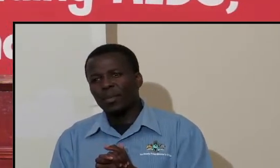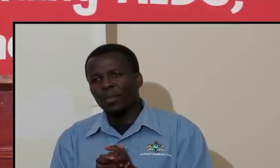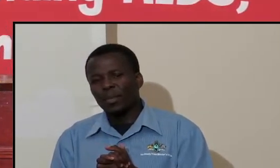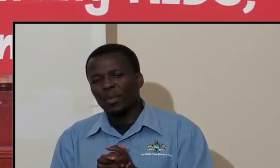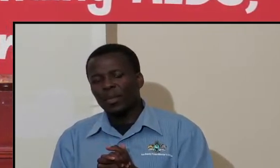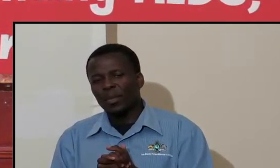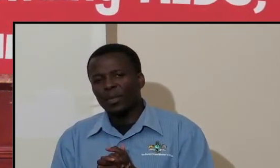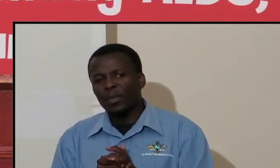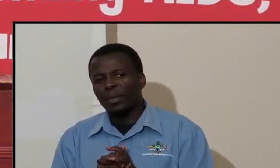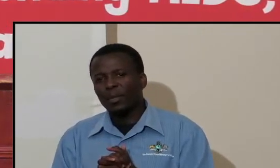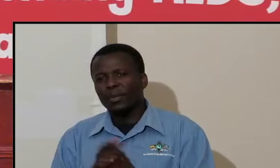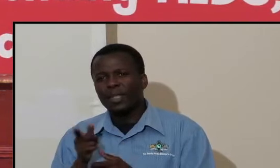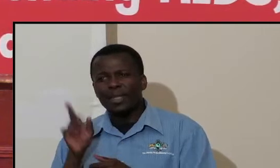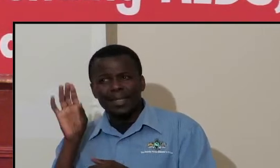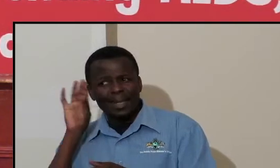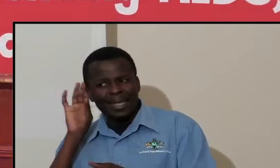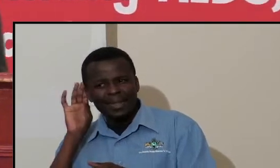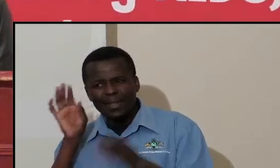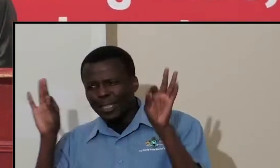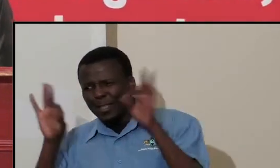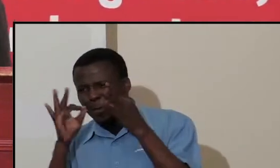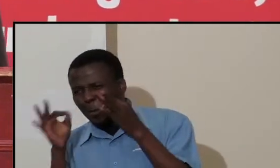oh, we just listened to the song.